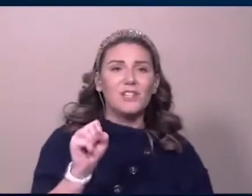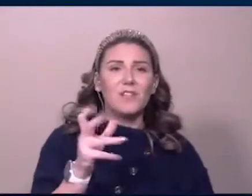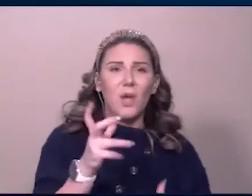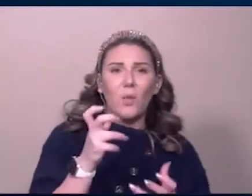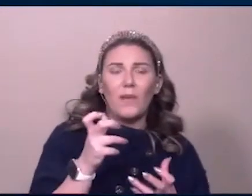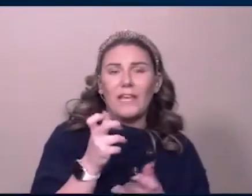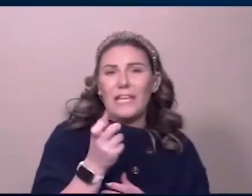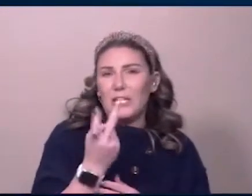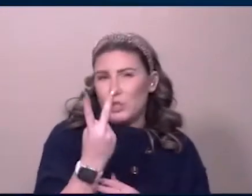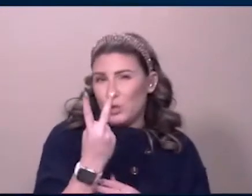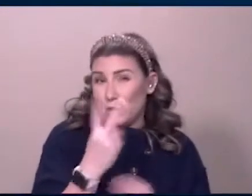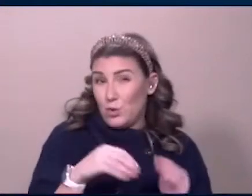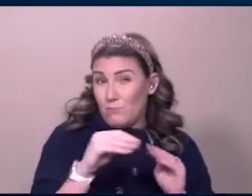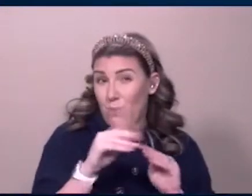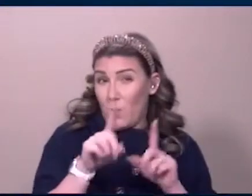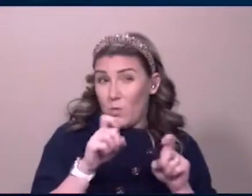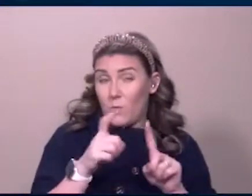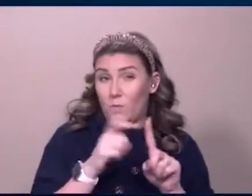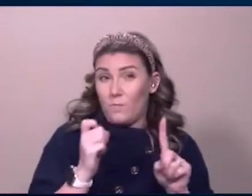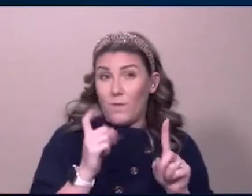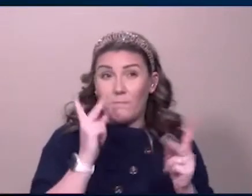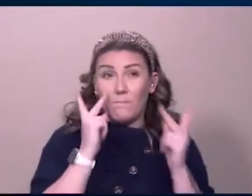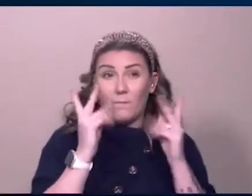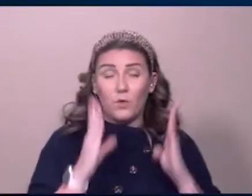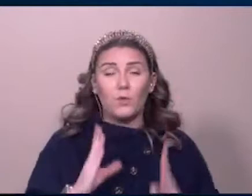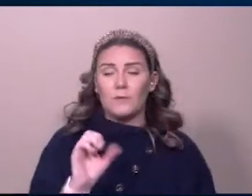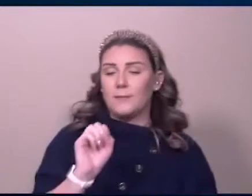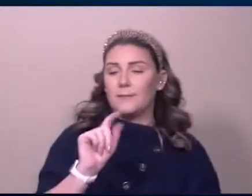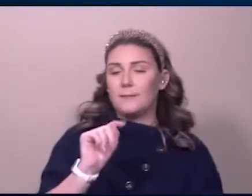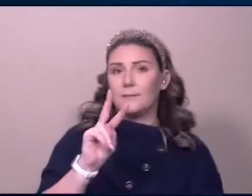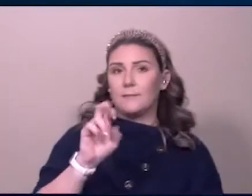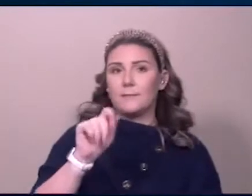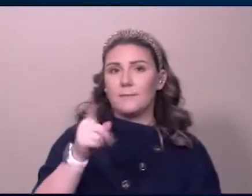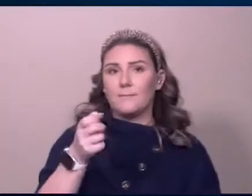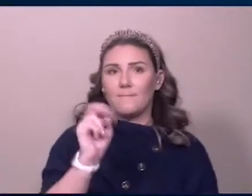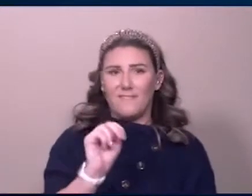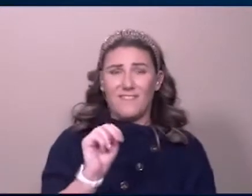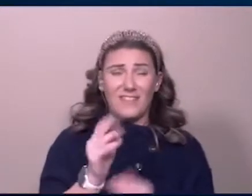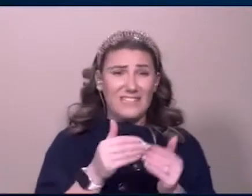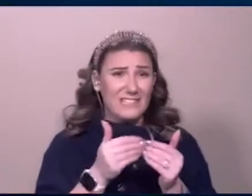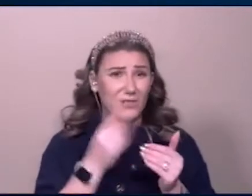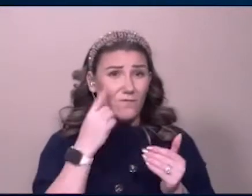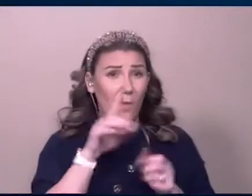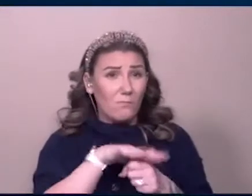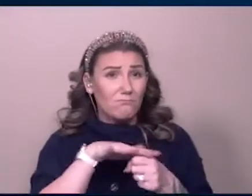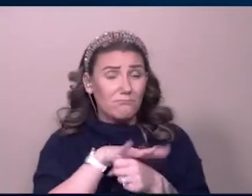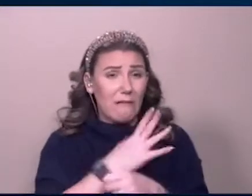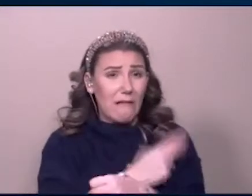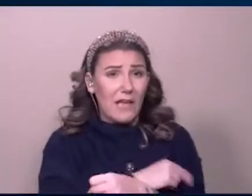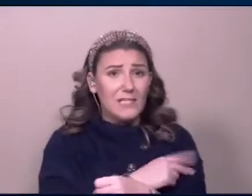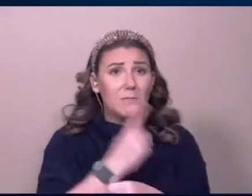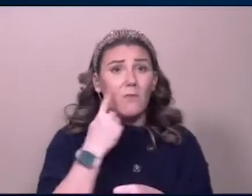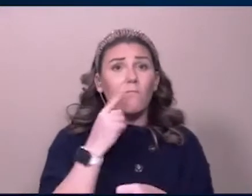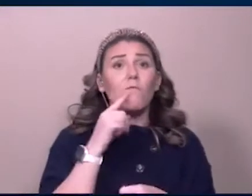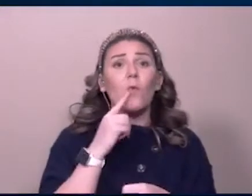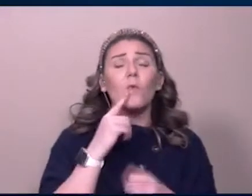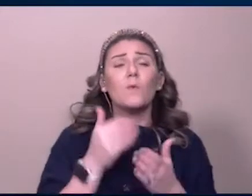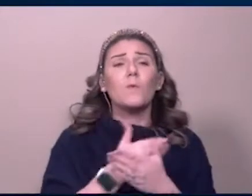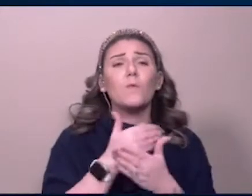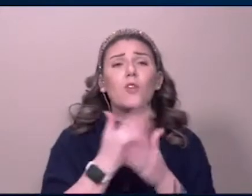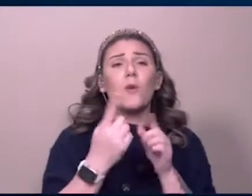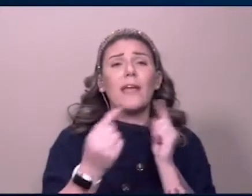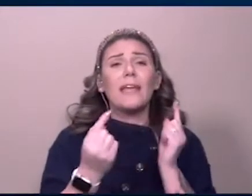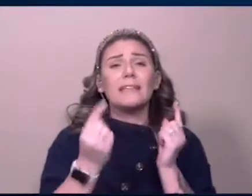these last 2 questions in from our viewers. Stephen is curious, is it getting easier for local hospitals to get the new antiviral